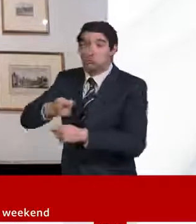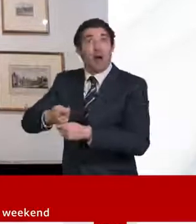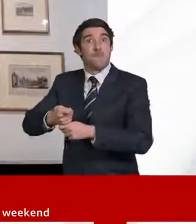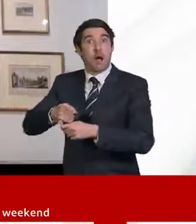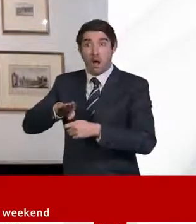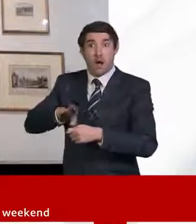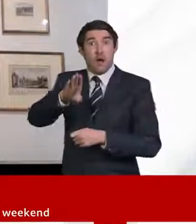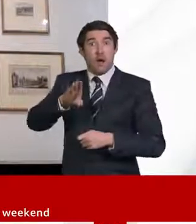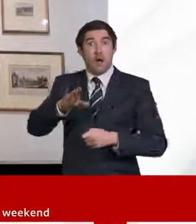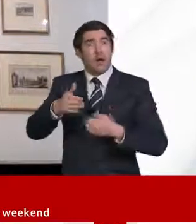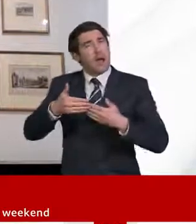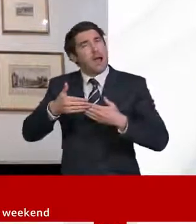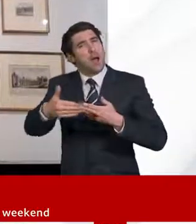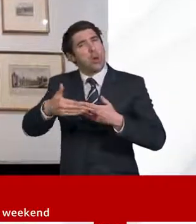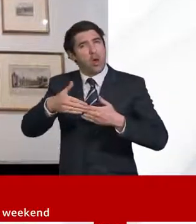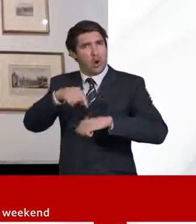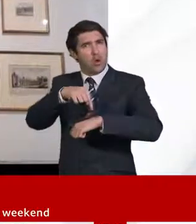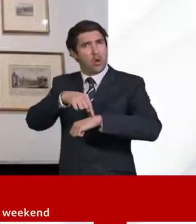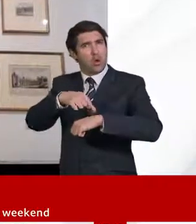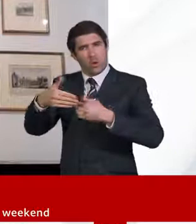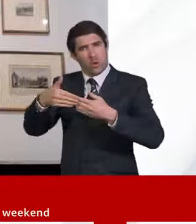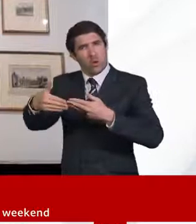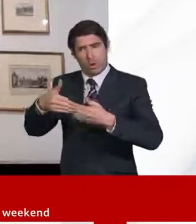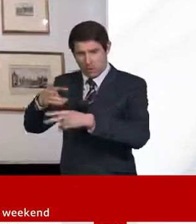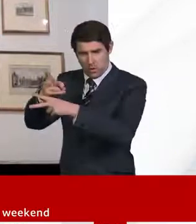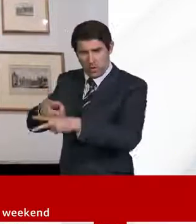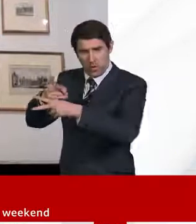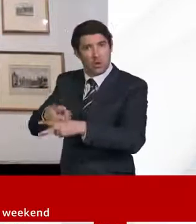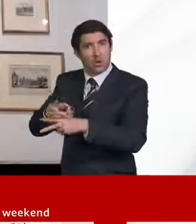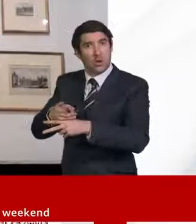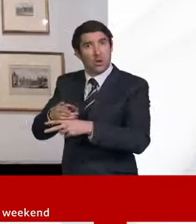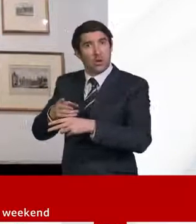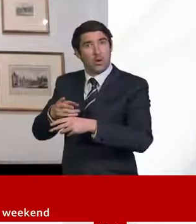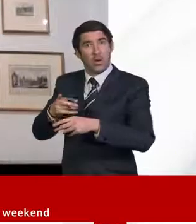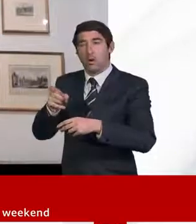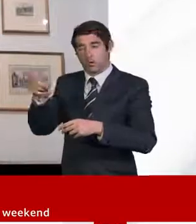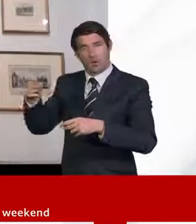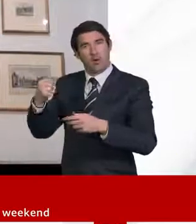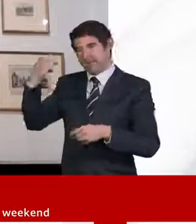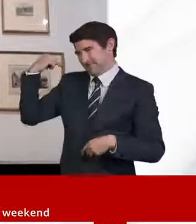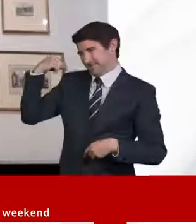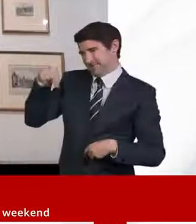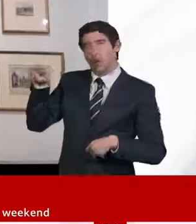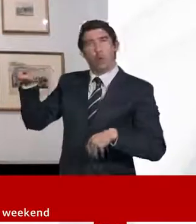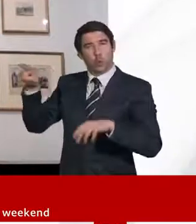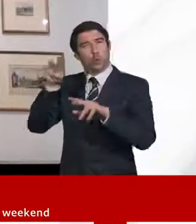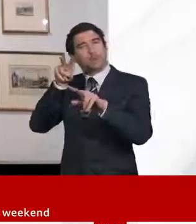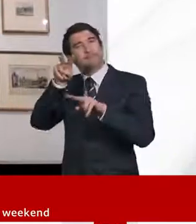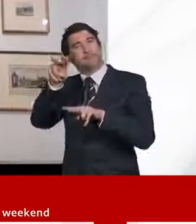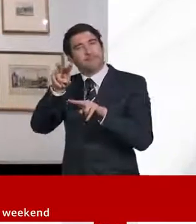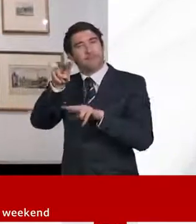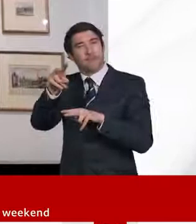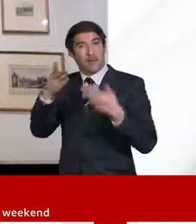that all those figures all those models are working in the right way so that the NHS can stay within capacity throughout the whole